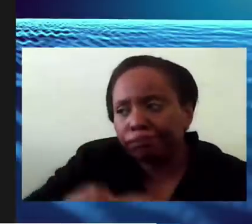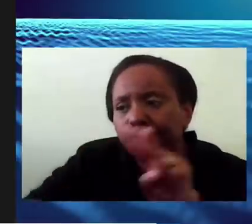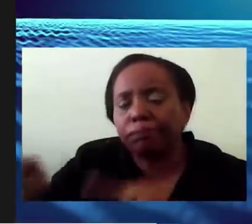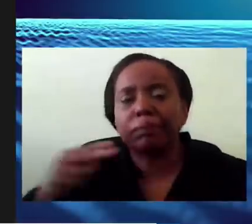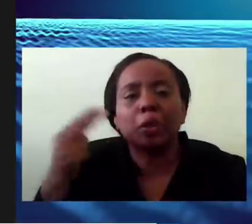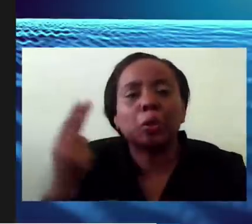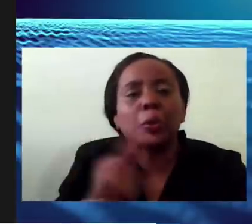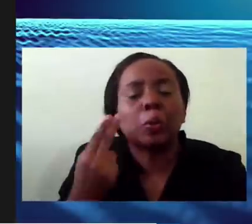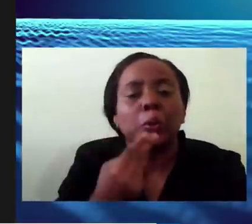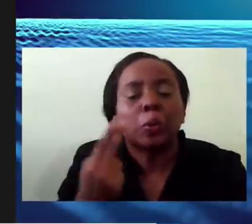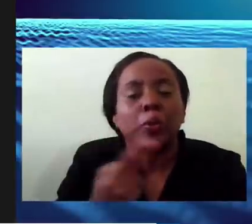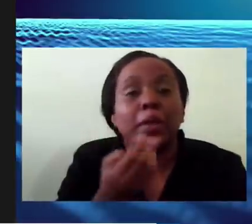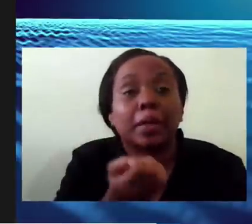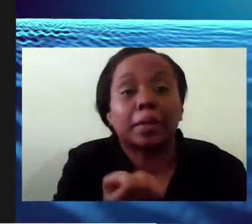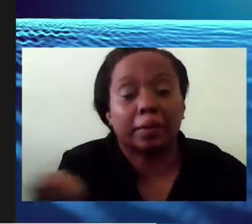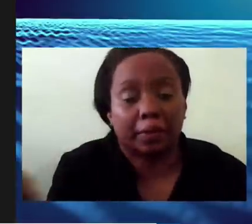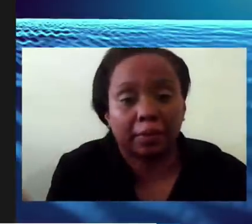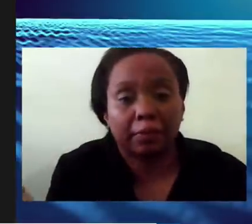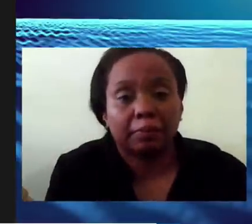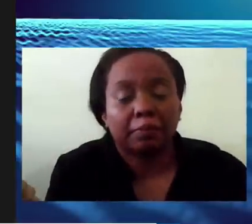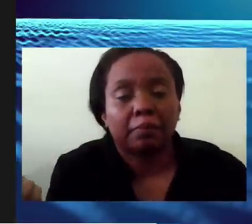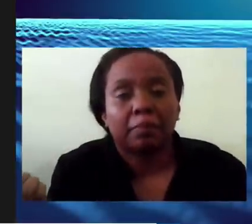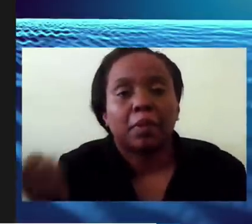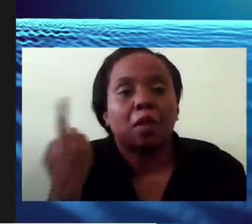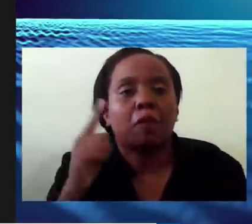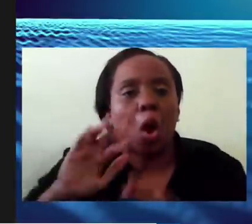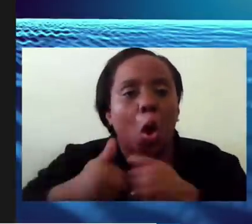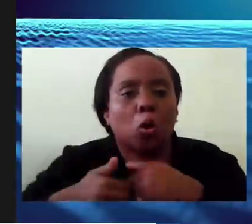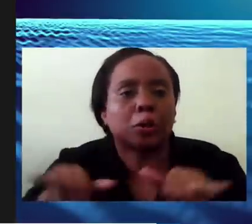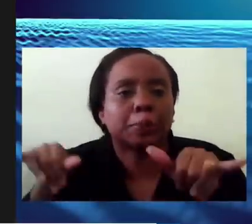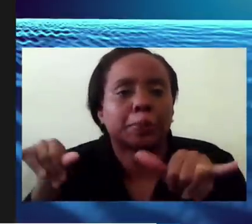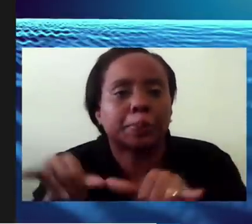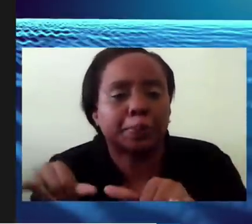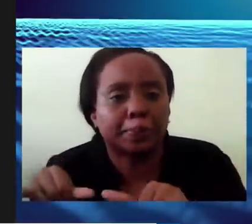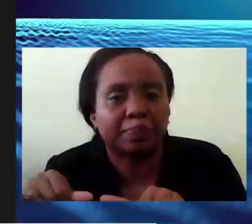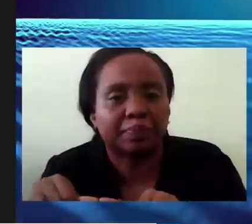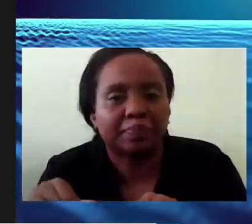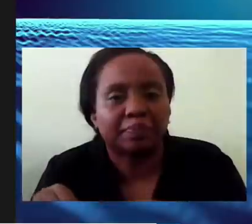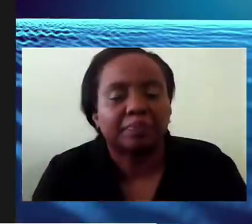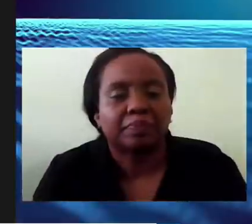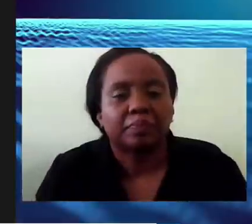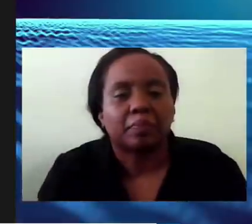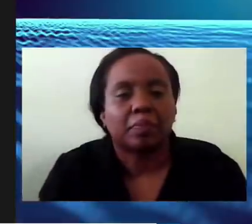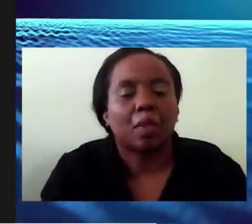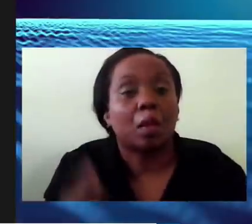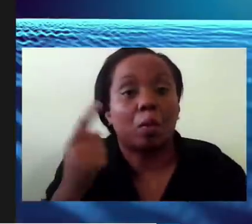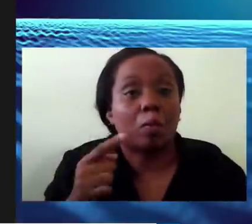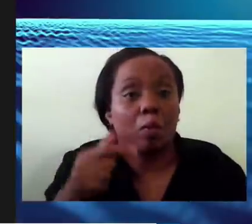called a spectrometer. And this was done by Dr. Thomas Christopher, who's based at the Belmont Observatory.